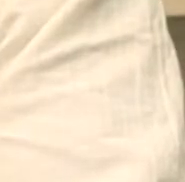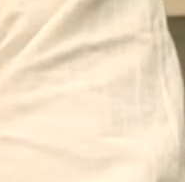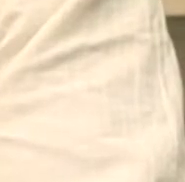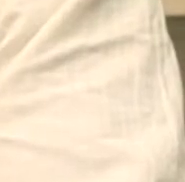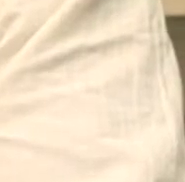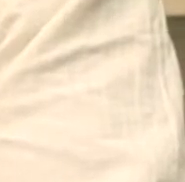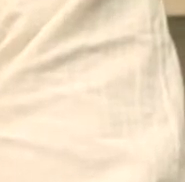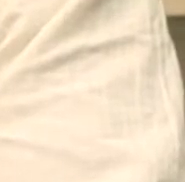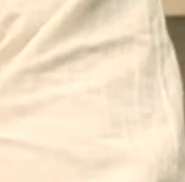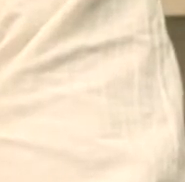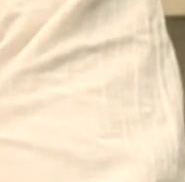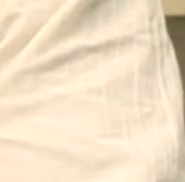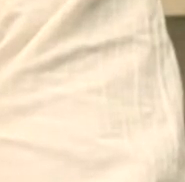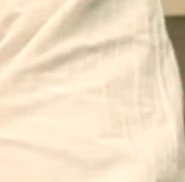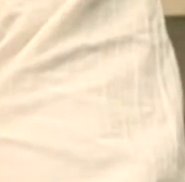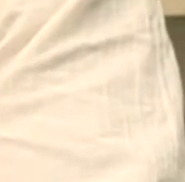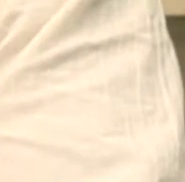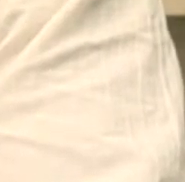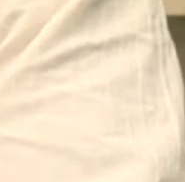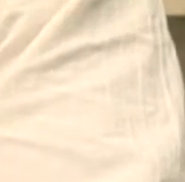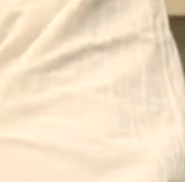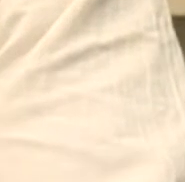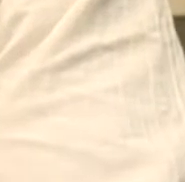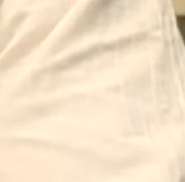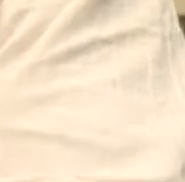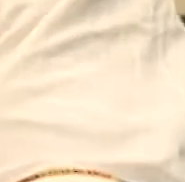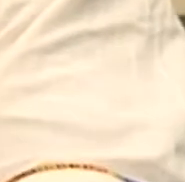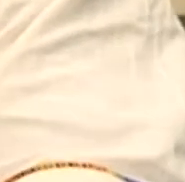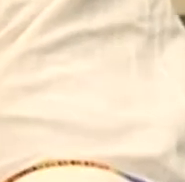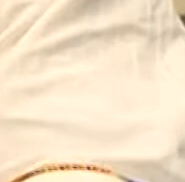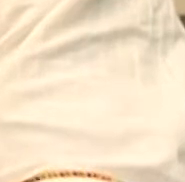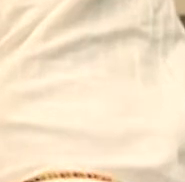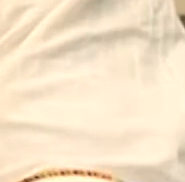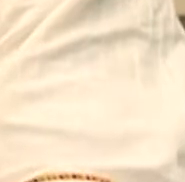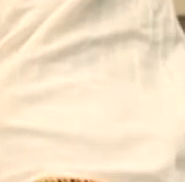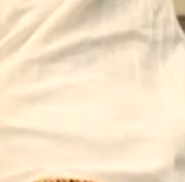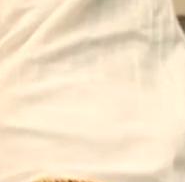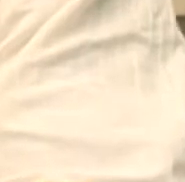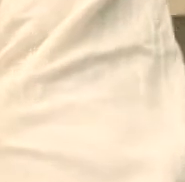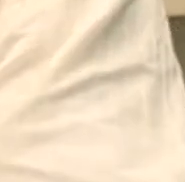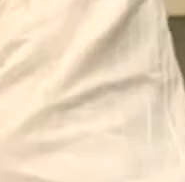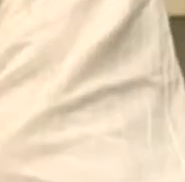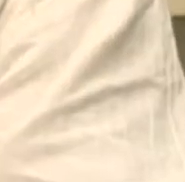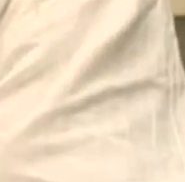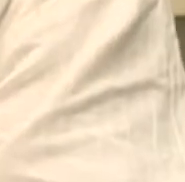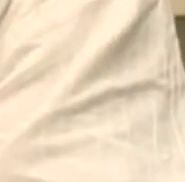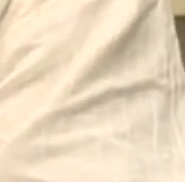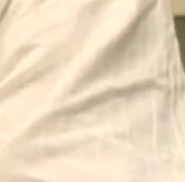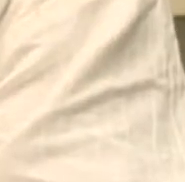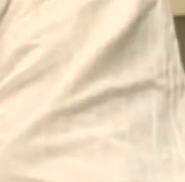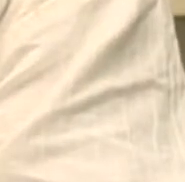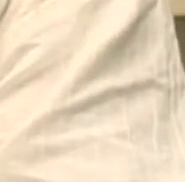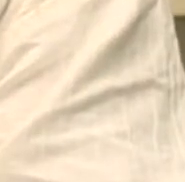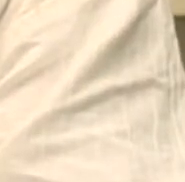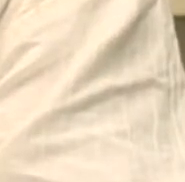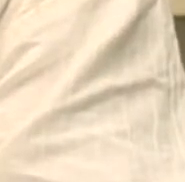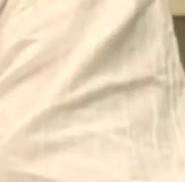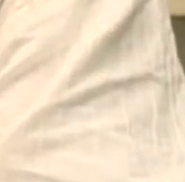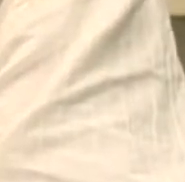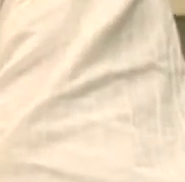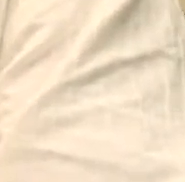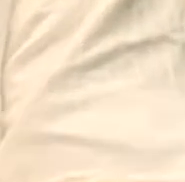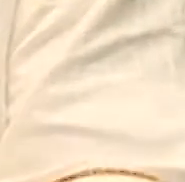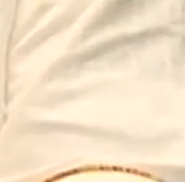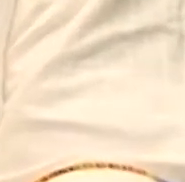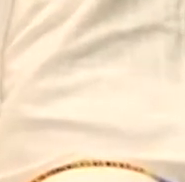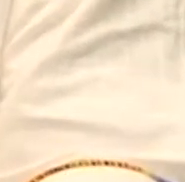my personal satisfaction. Because like you say, the Arts Trust, I've